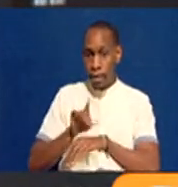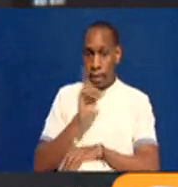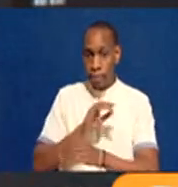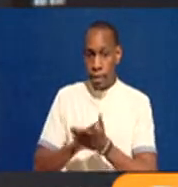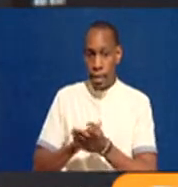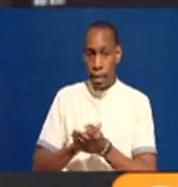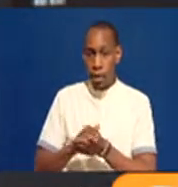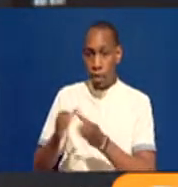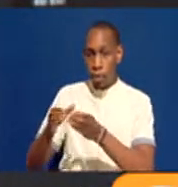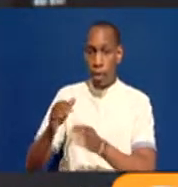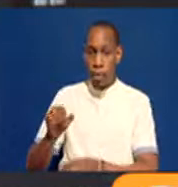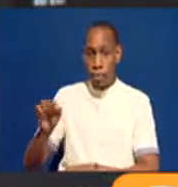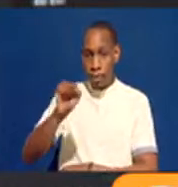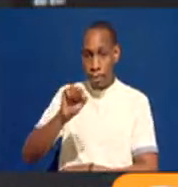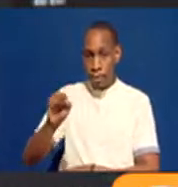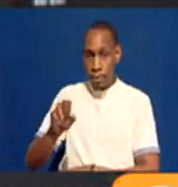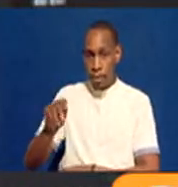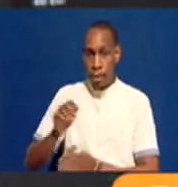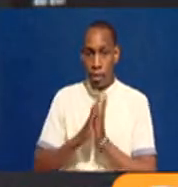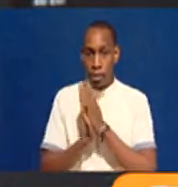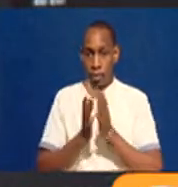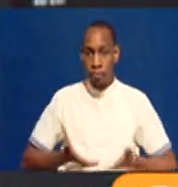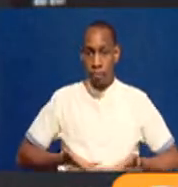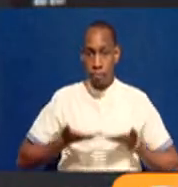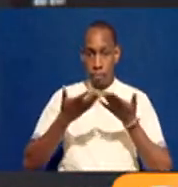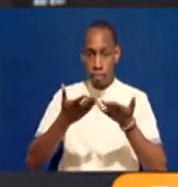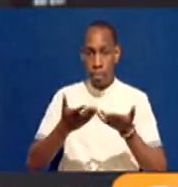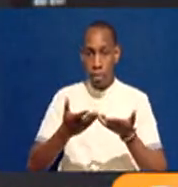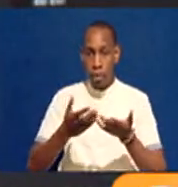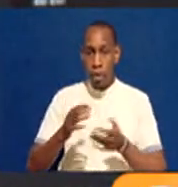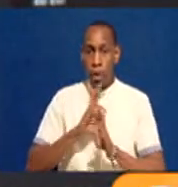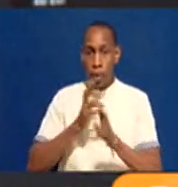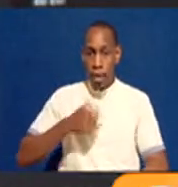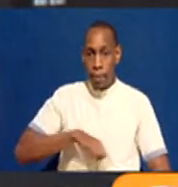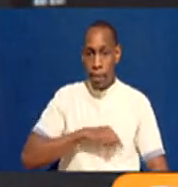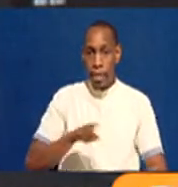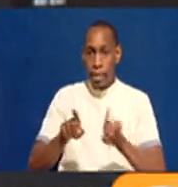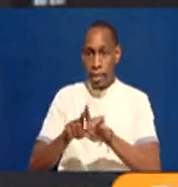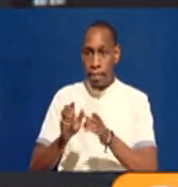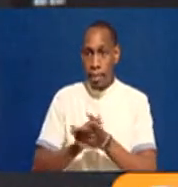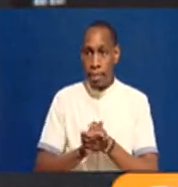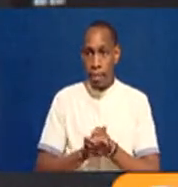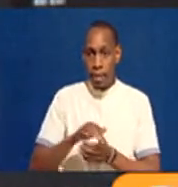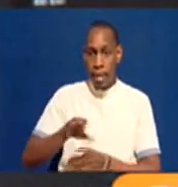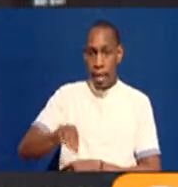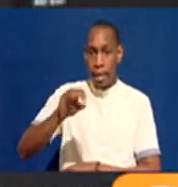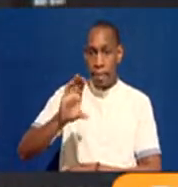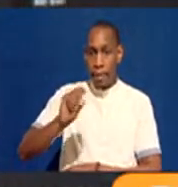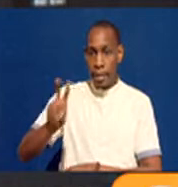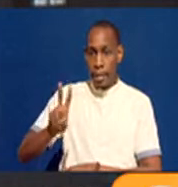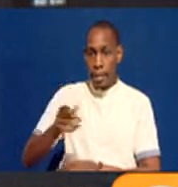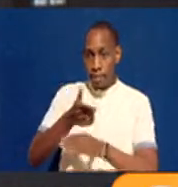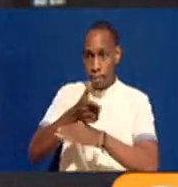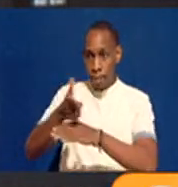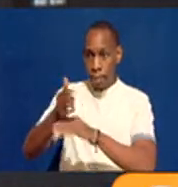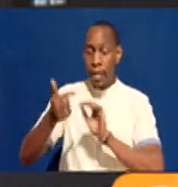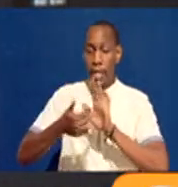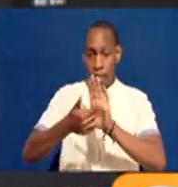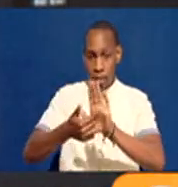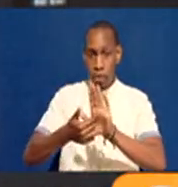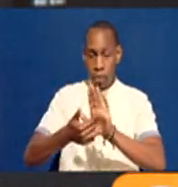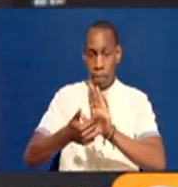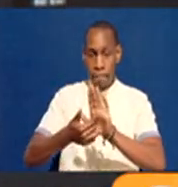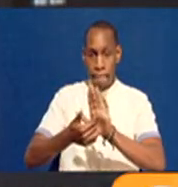her gang narrated their ordeal to Seth Olale, who also managed to retrieve CCTV footage showing